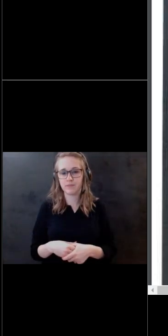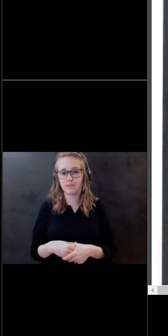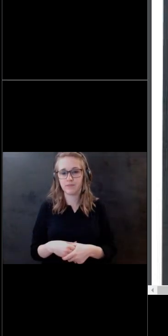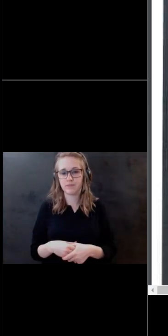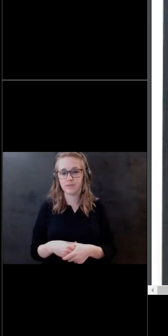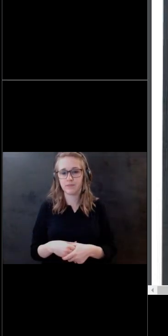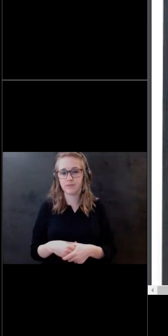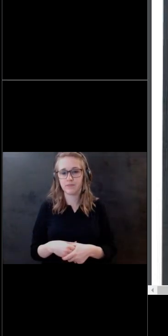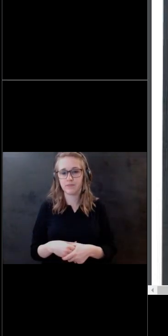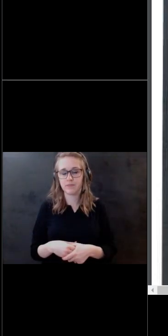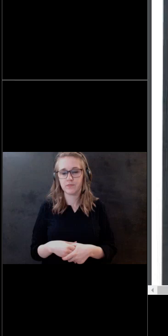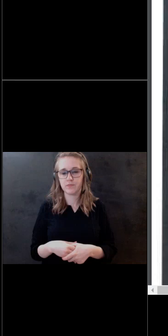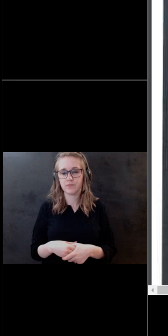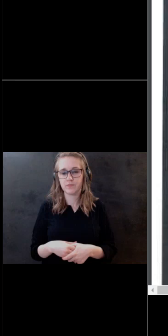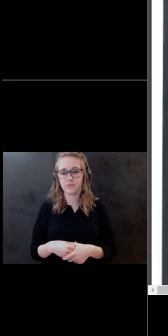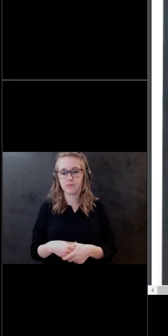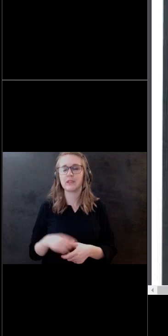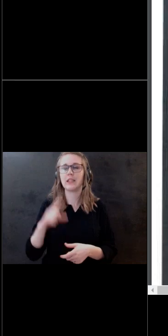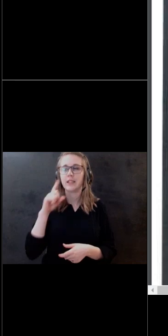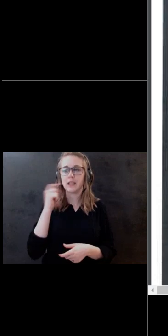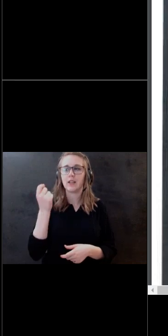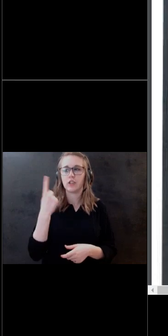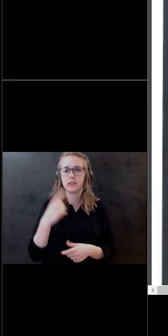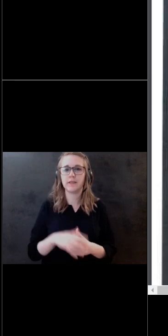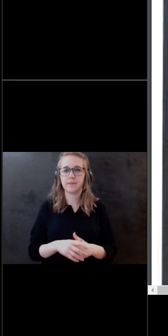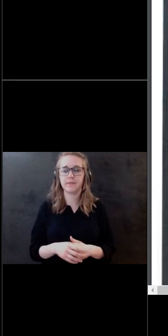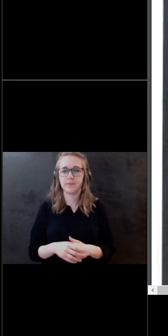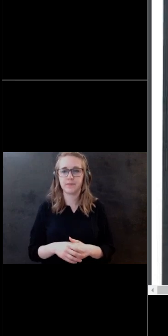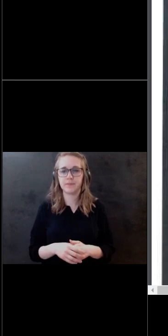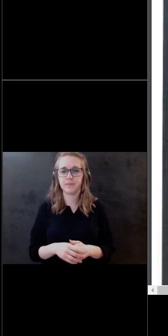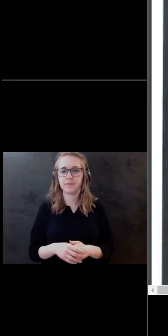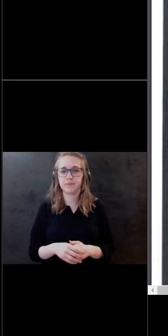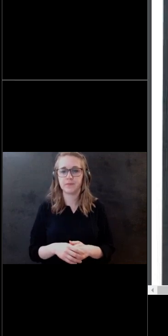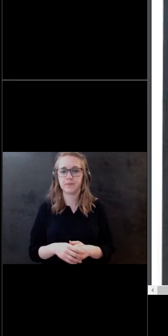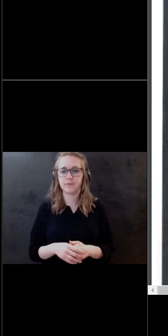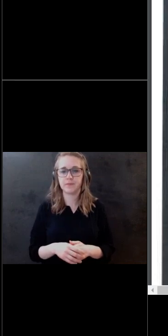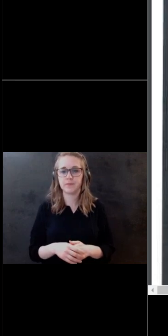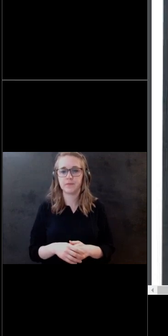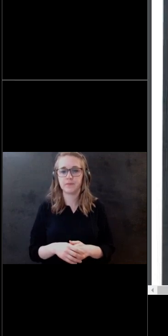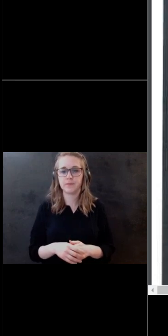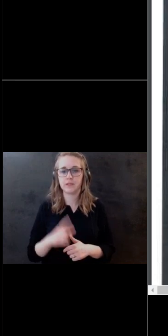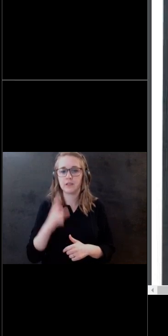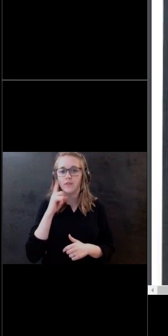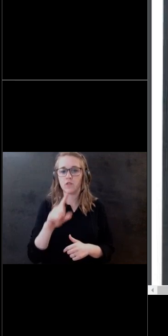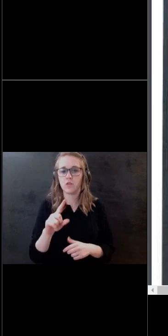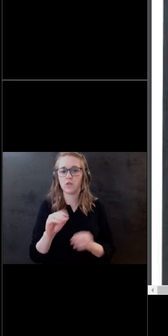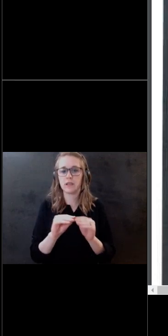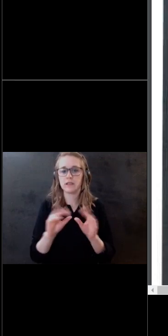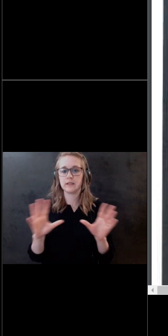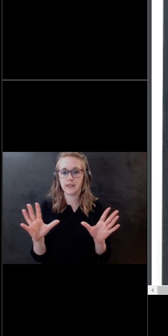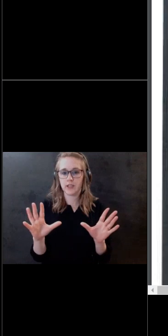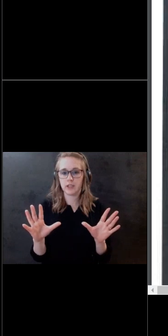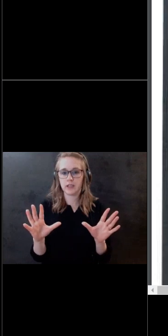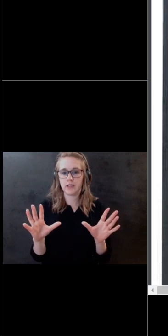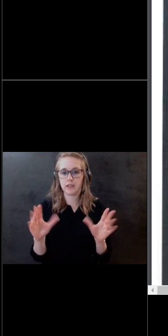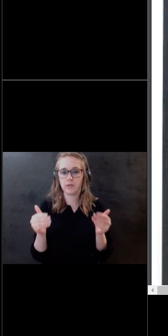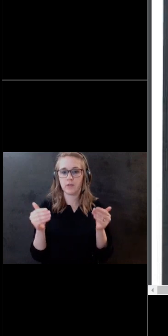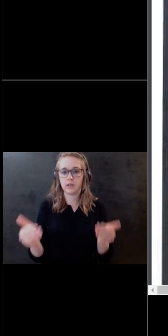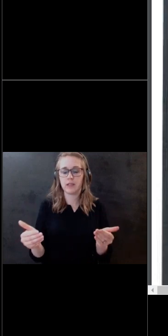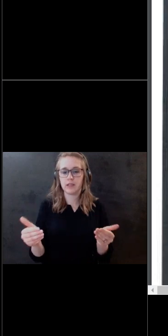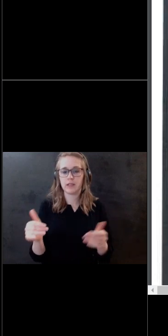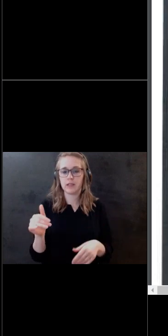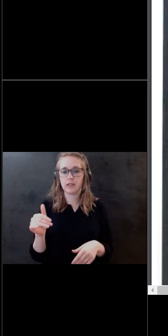So if you, yeah. I think I understand what you're saying. I'm going to, if for the sake of clarity and some moving this forward, I'm going to say,